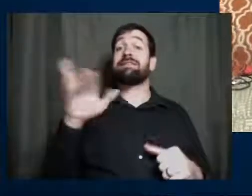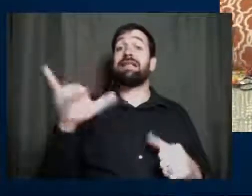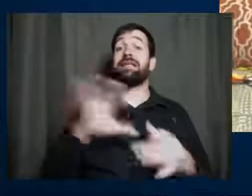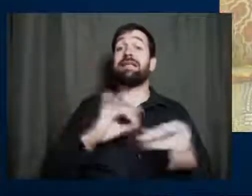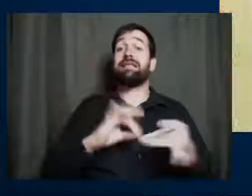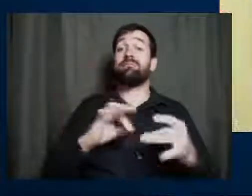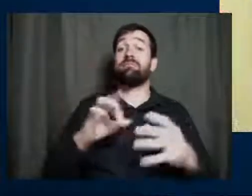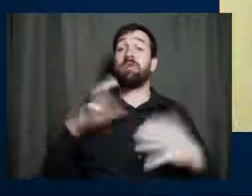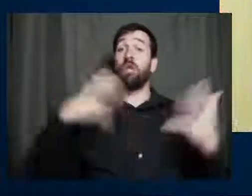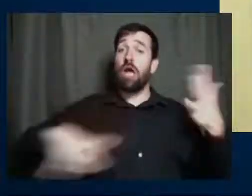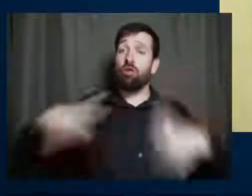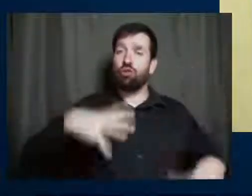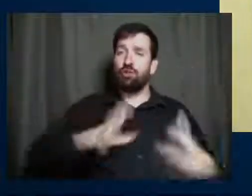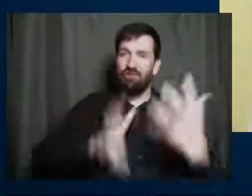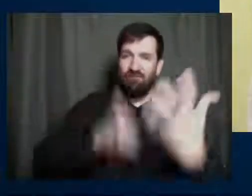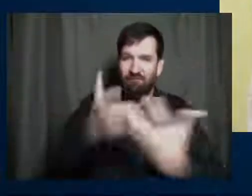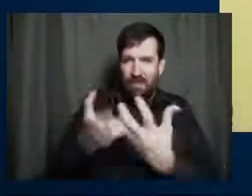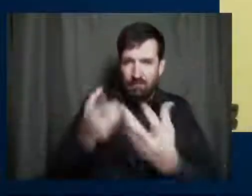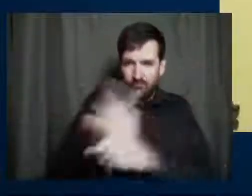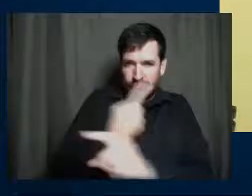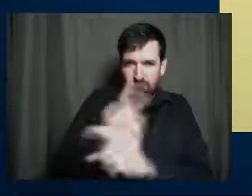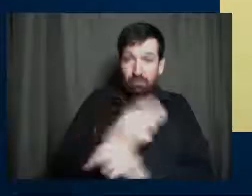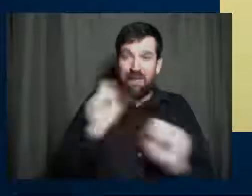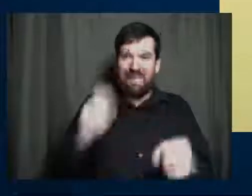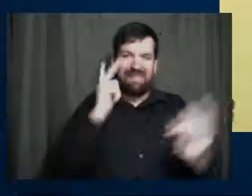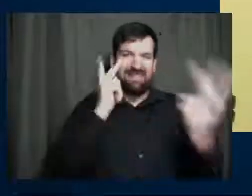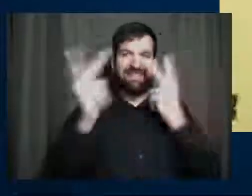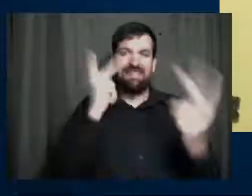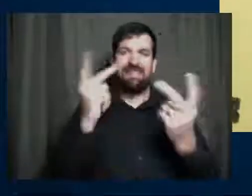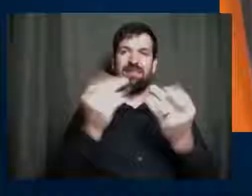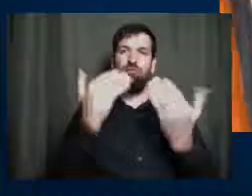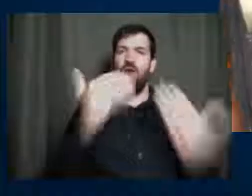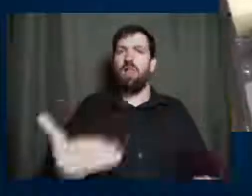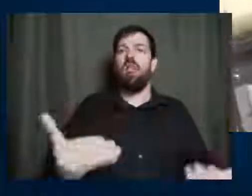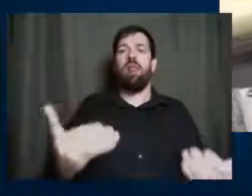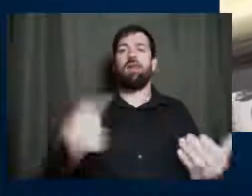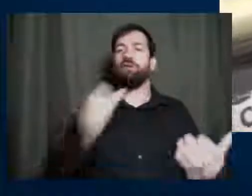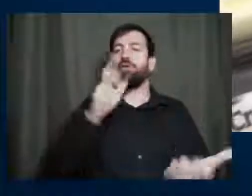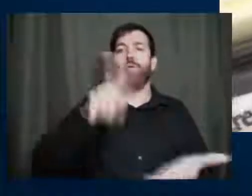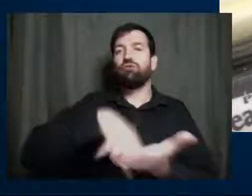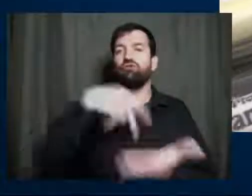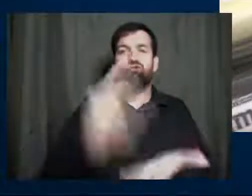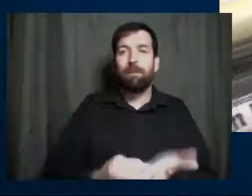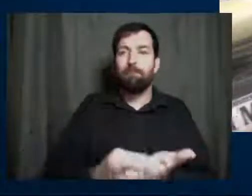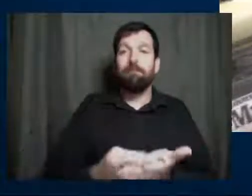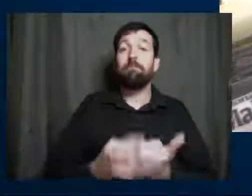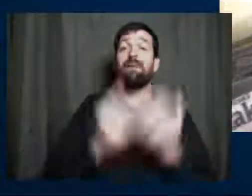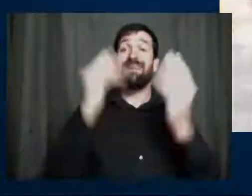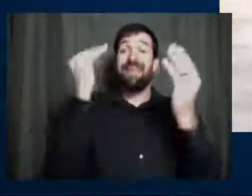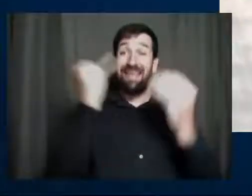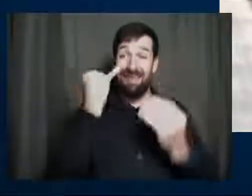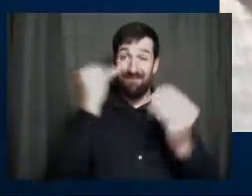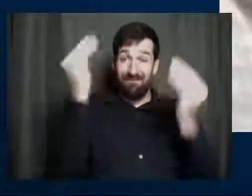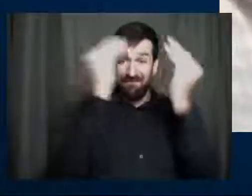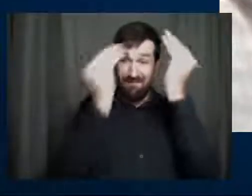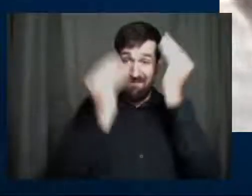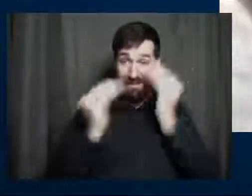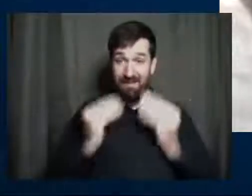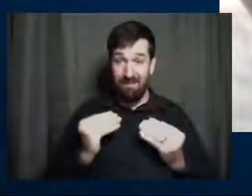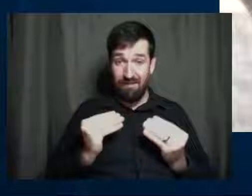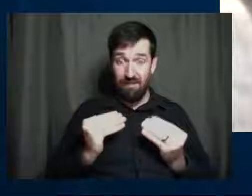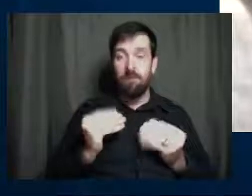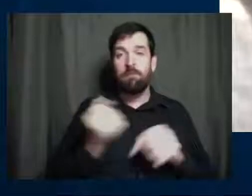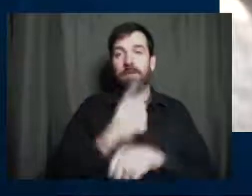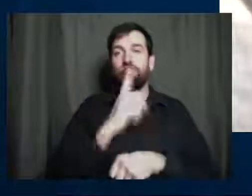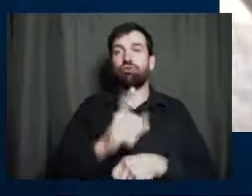fits just right so you can see really well and you don't trip or fall. If you use face paint or makeup, make sure it's